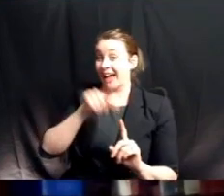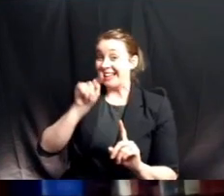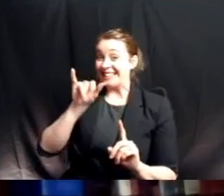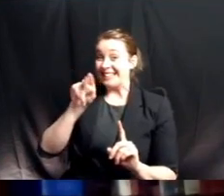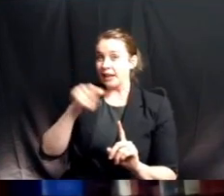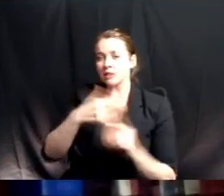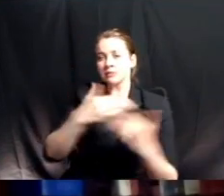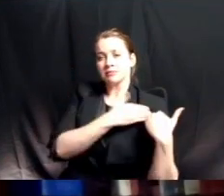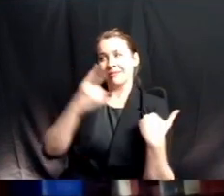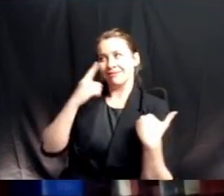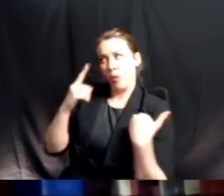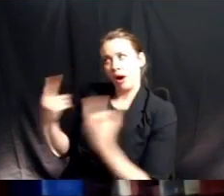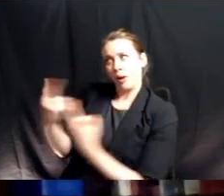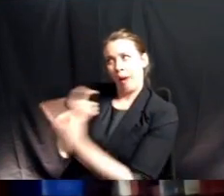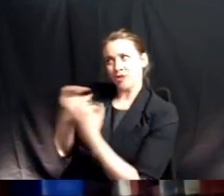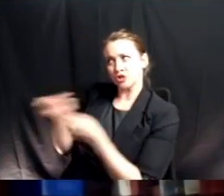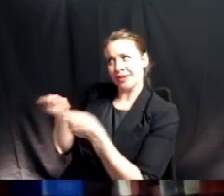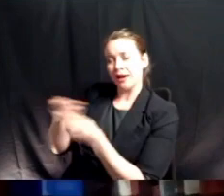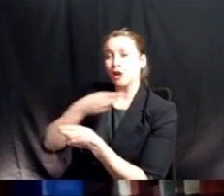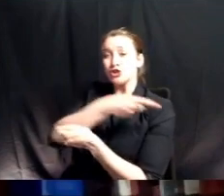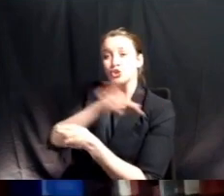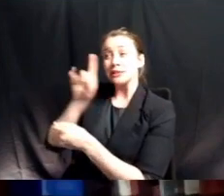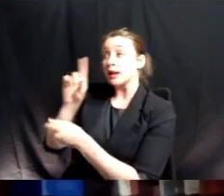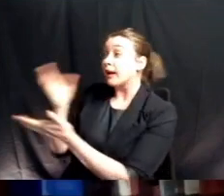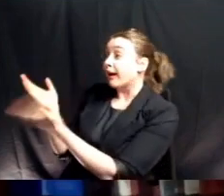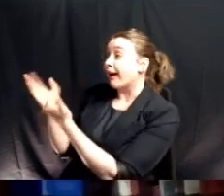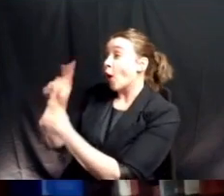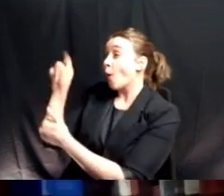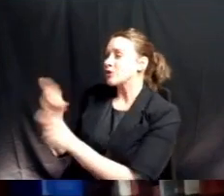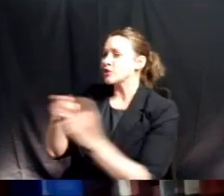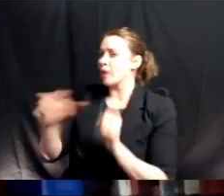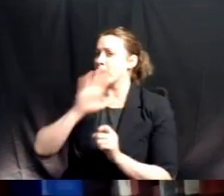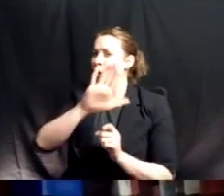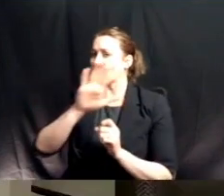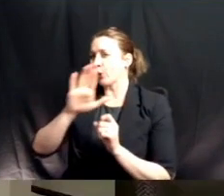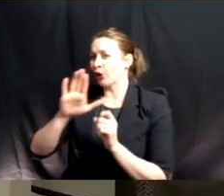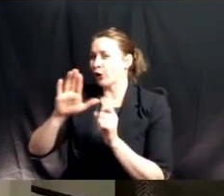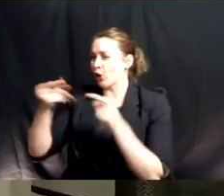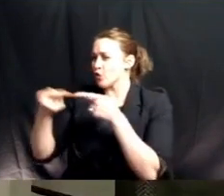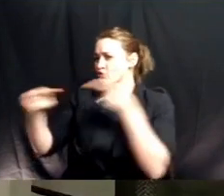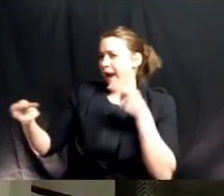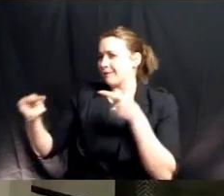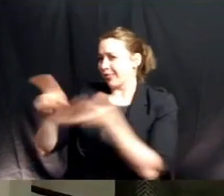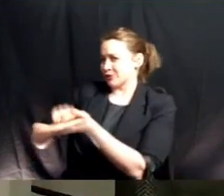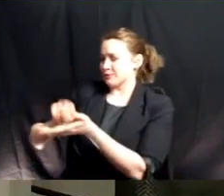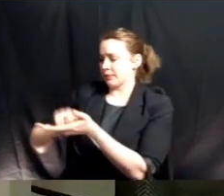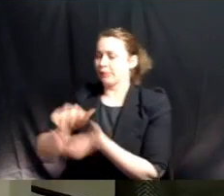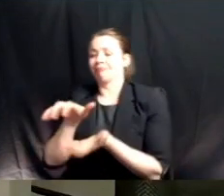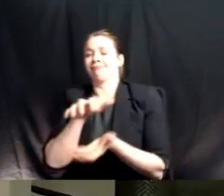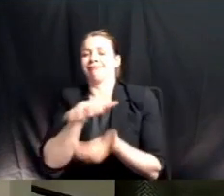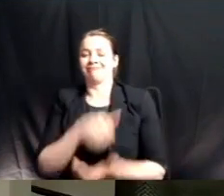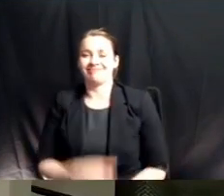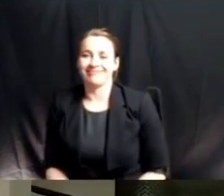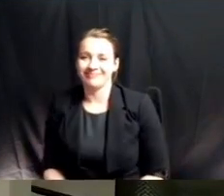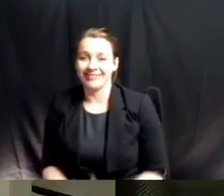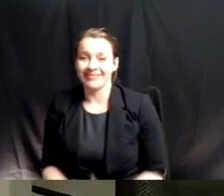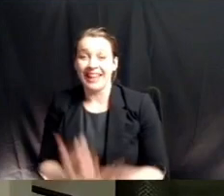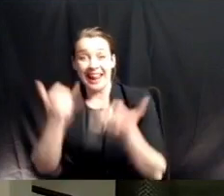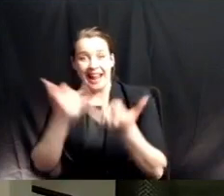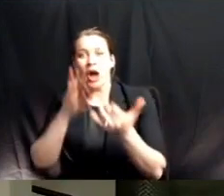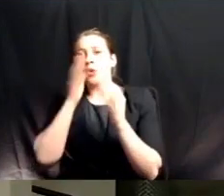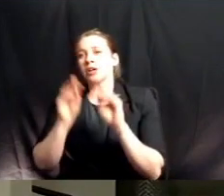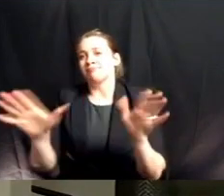lot of character on her part. Thank you. All right, thank you. We will go to our online questions.